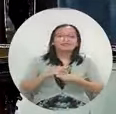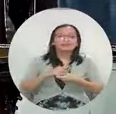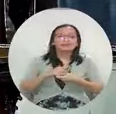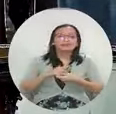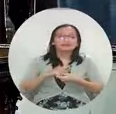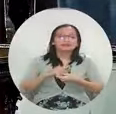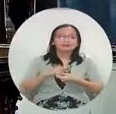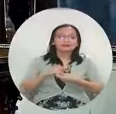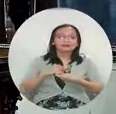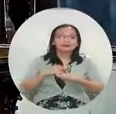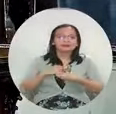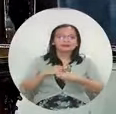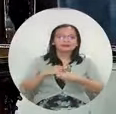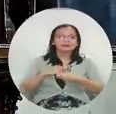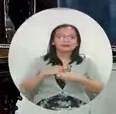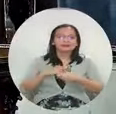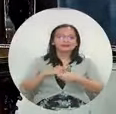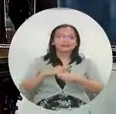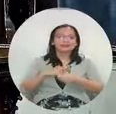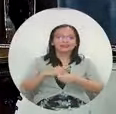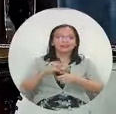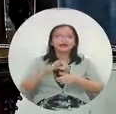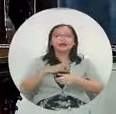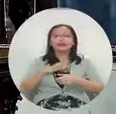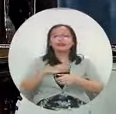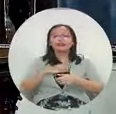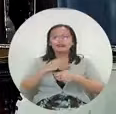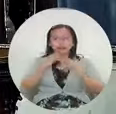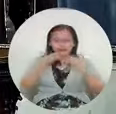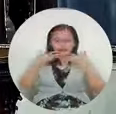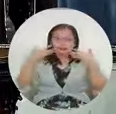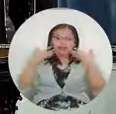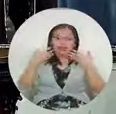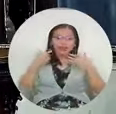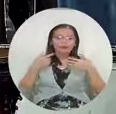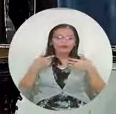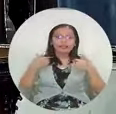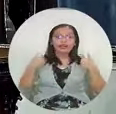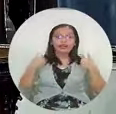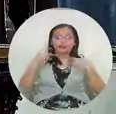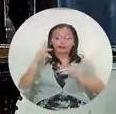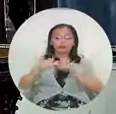Pero ayaw sa smile na ikaw lang usaha, grabe. Kuya usad na.